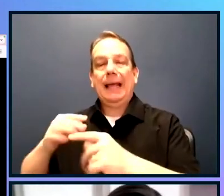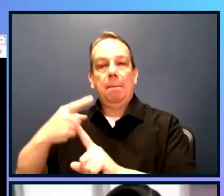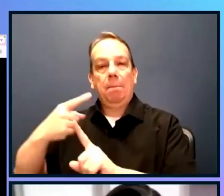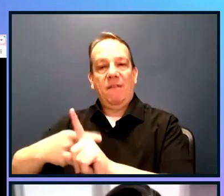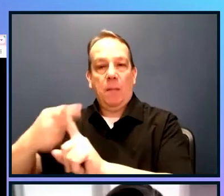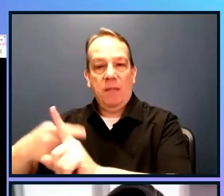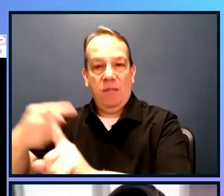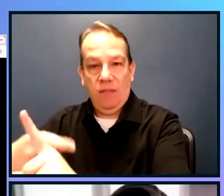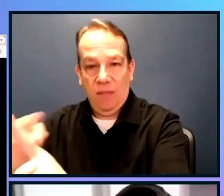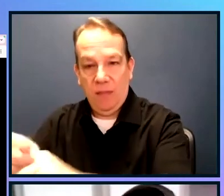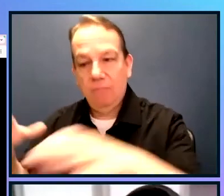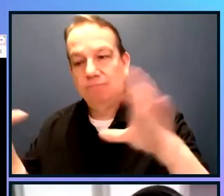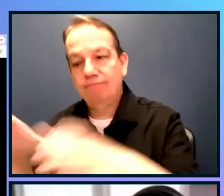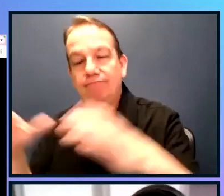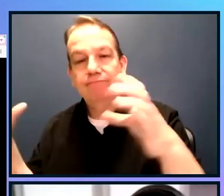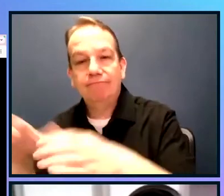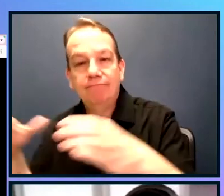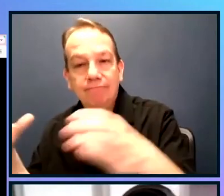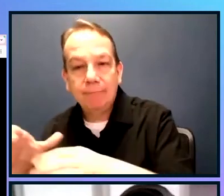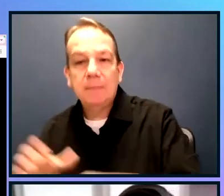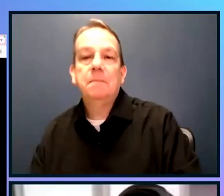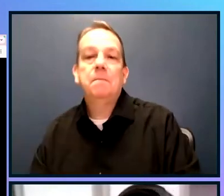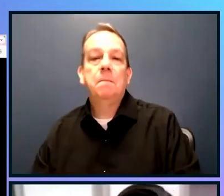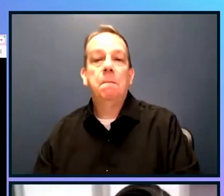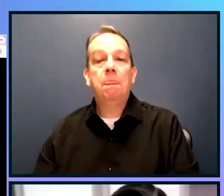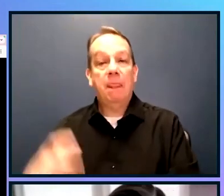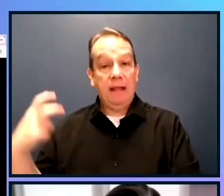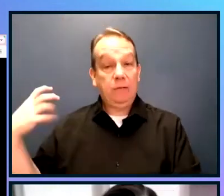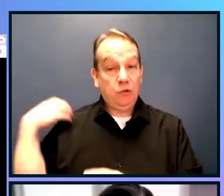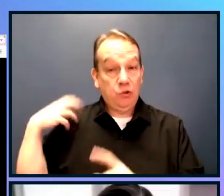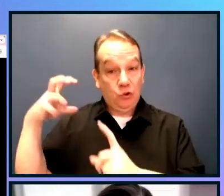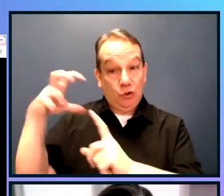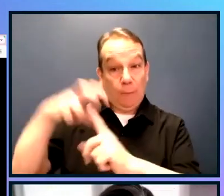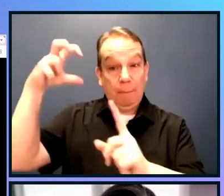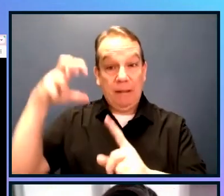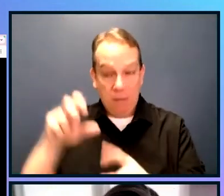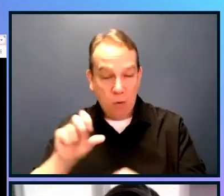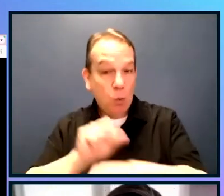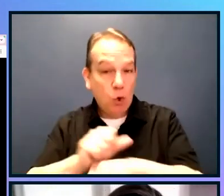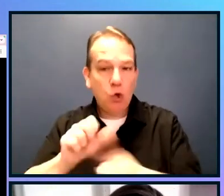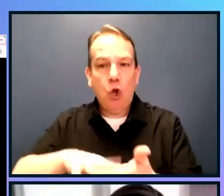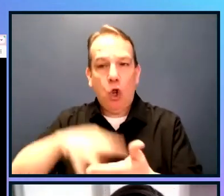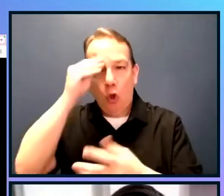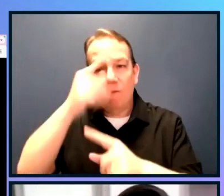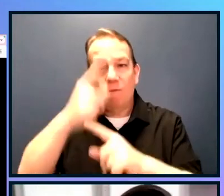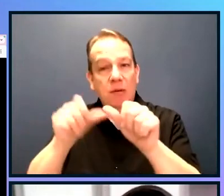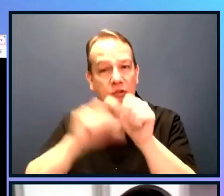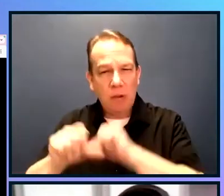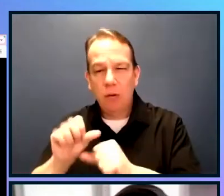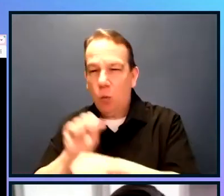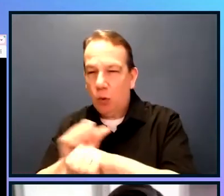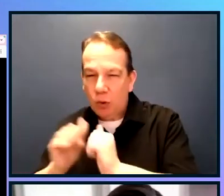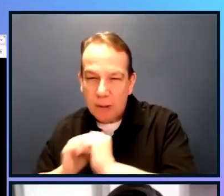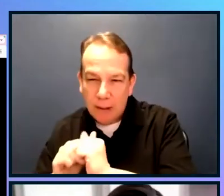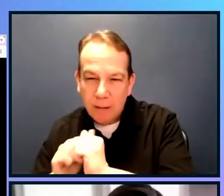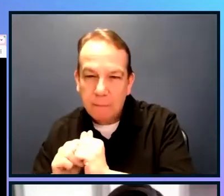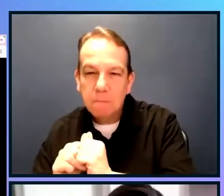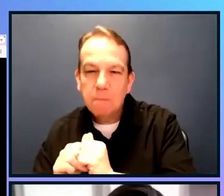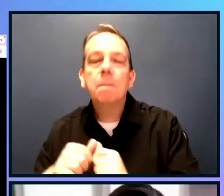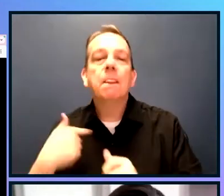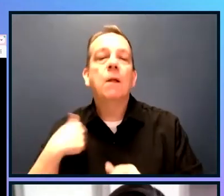a specific topic that champions are working on so that they can learn from each other. And we also